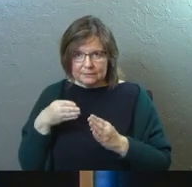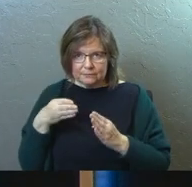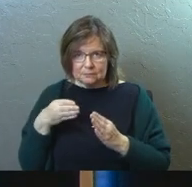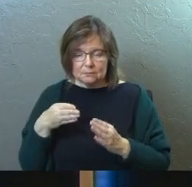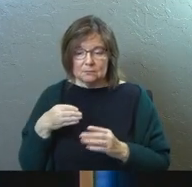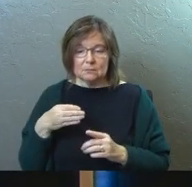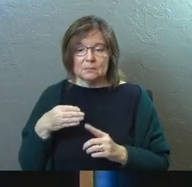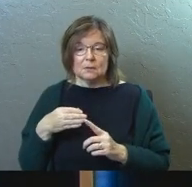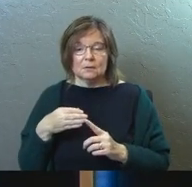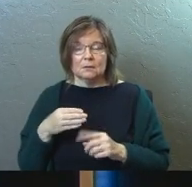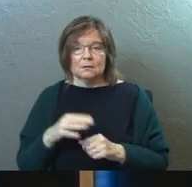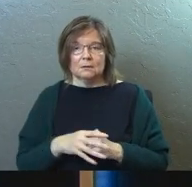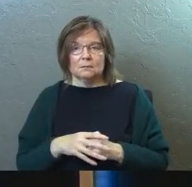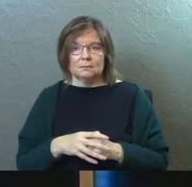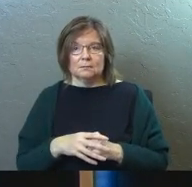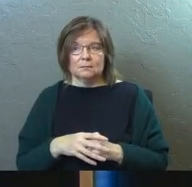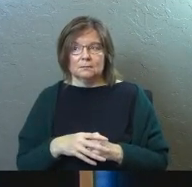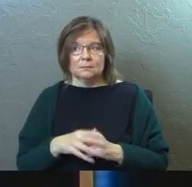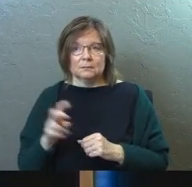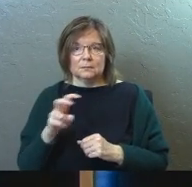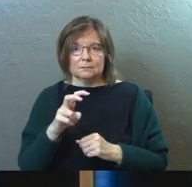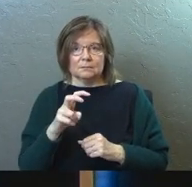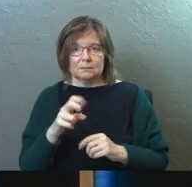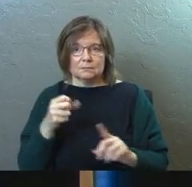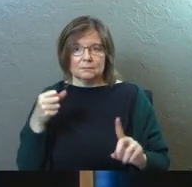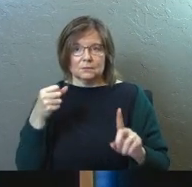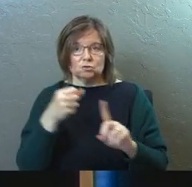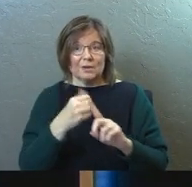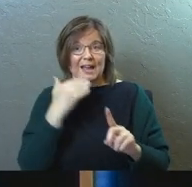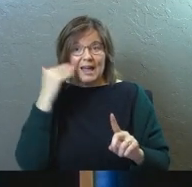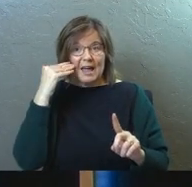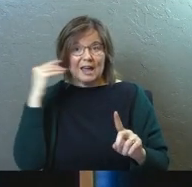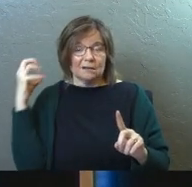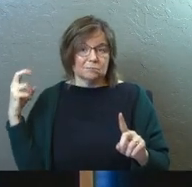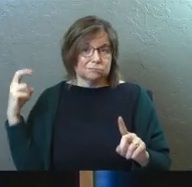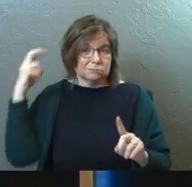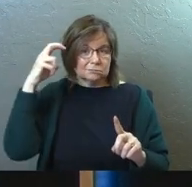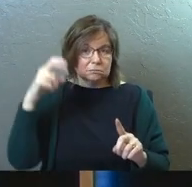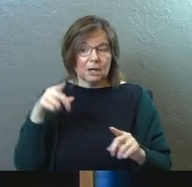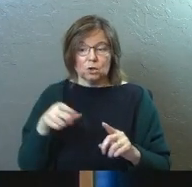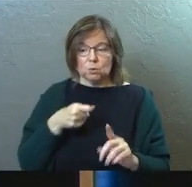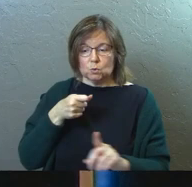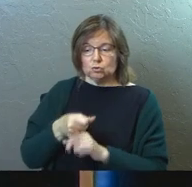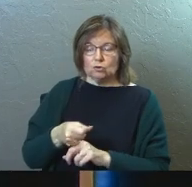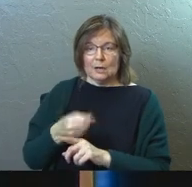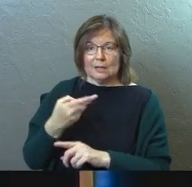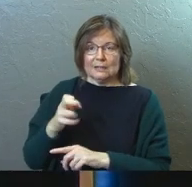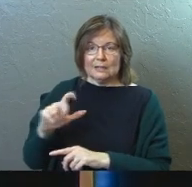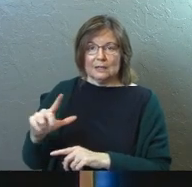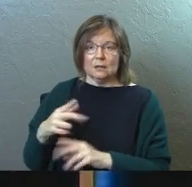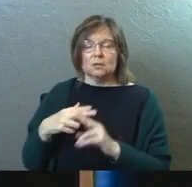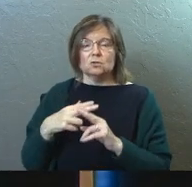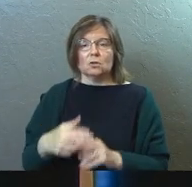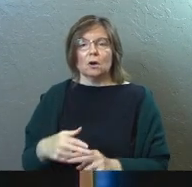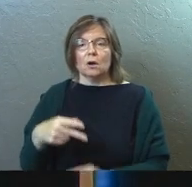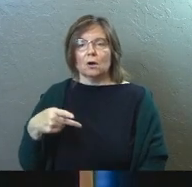He will strike your head and you will strike his heel. This is what's called the